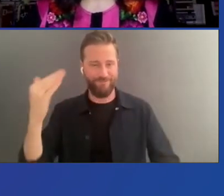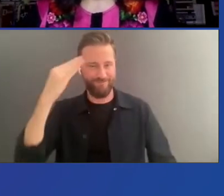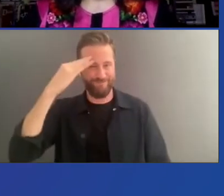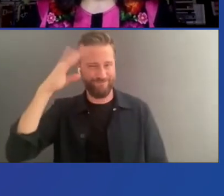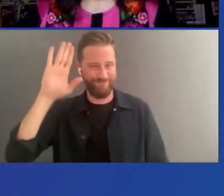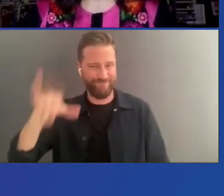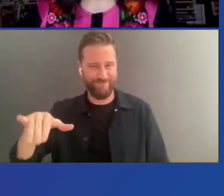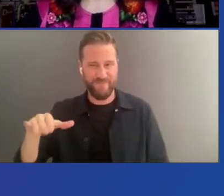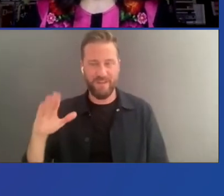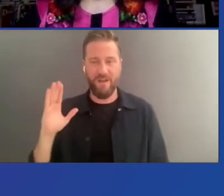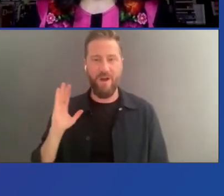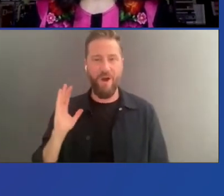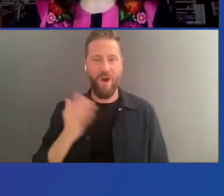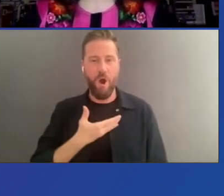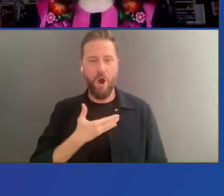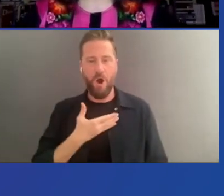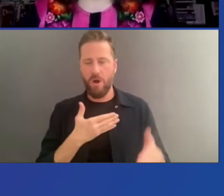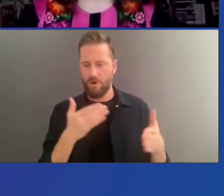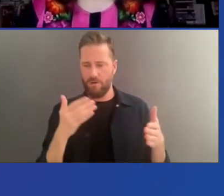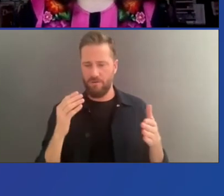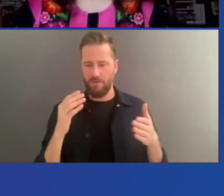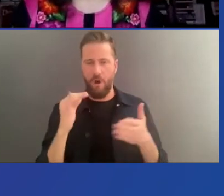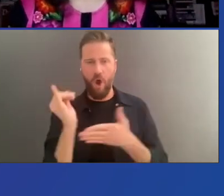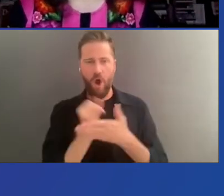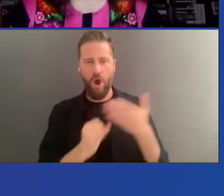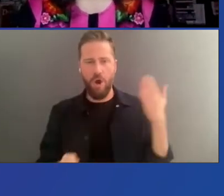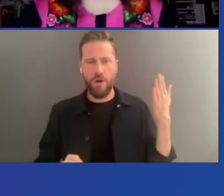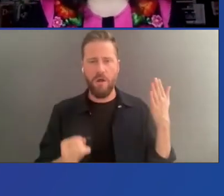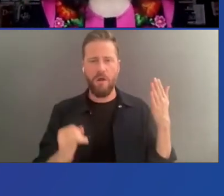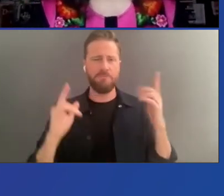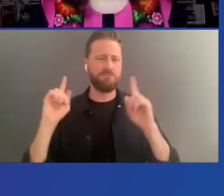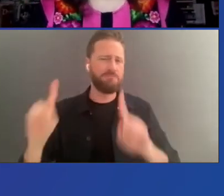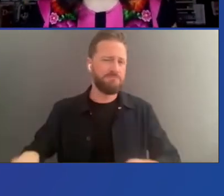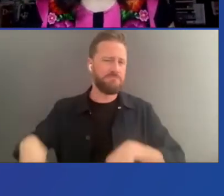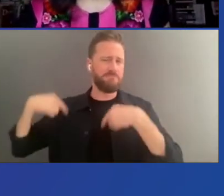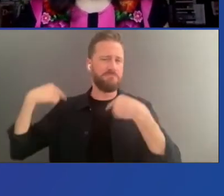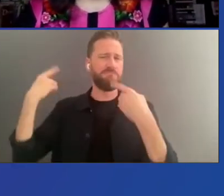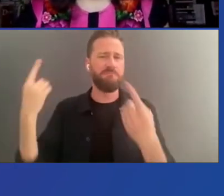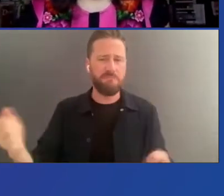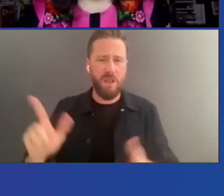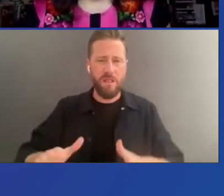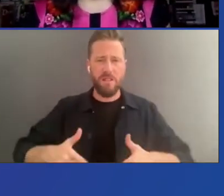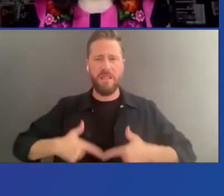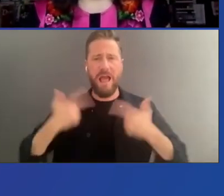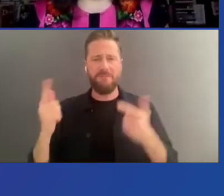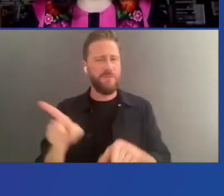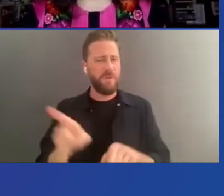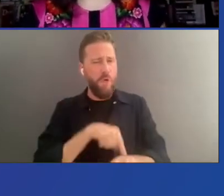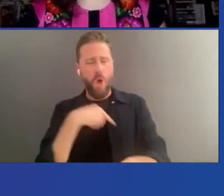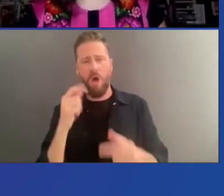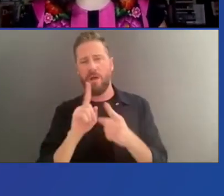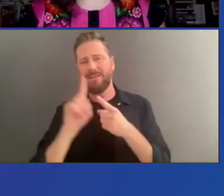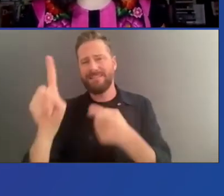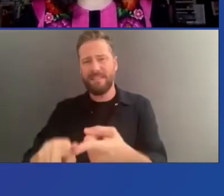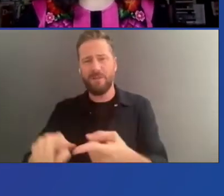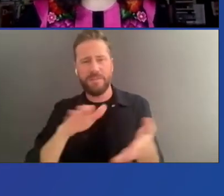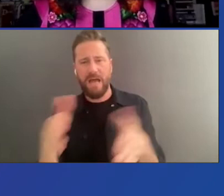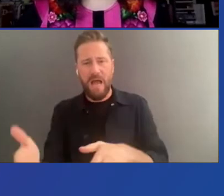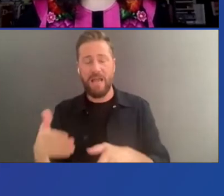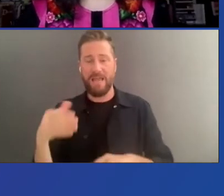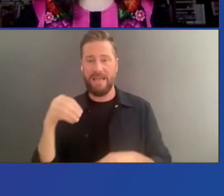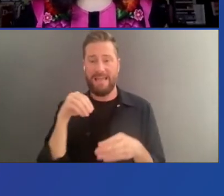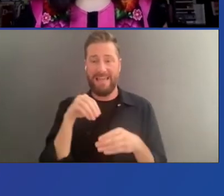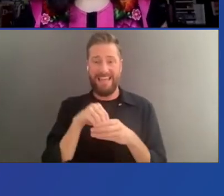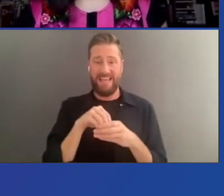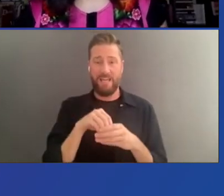is lifelong till we drop dead. So it takes time. In Japan, it takes 10 years to be able